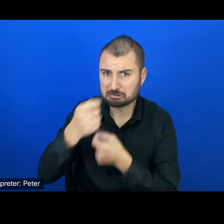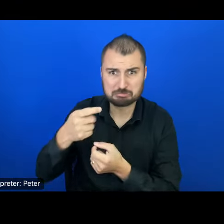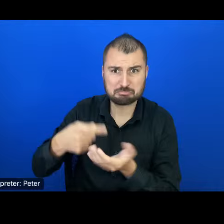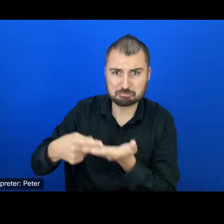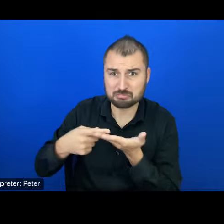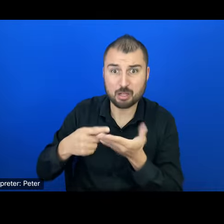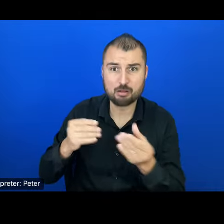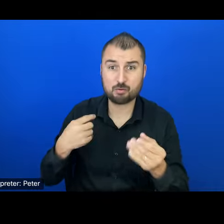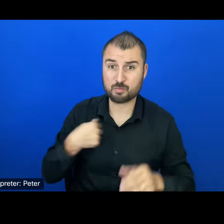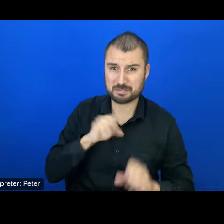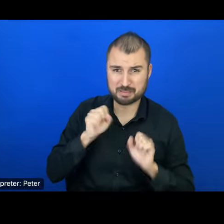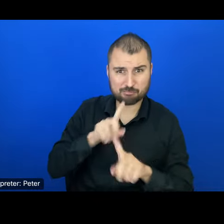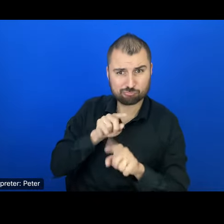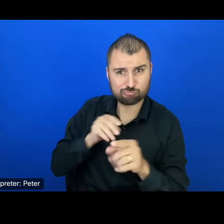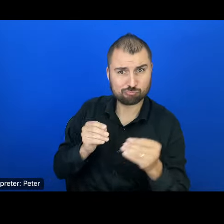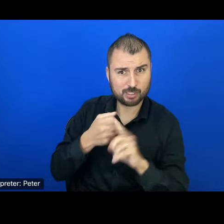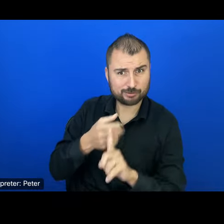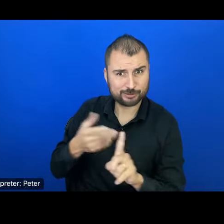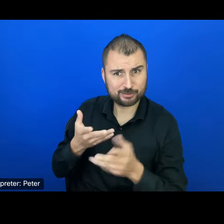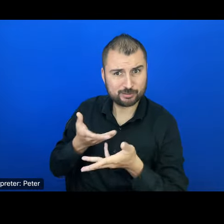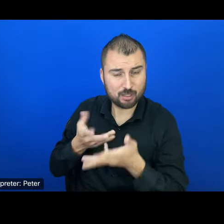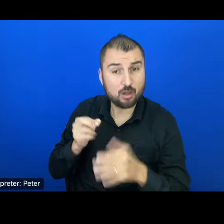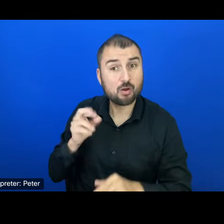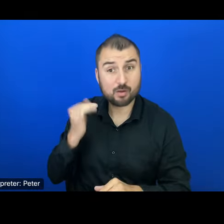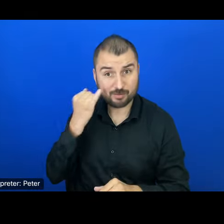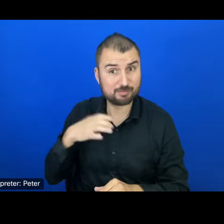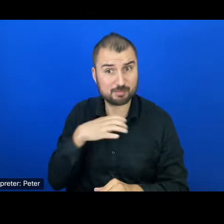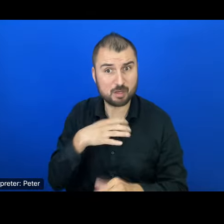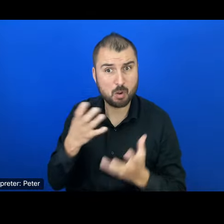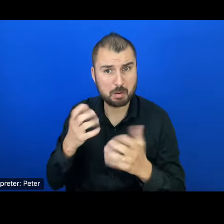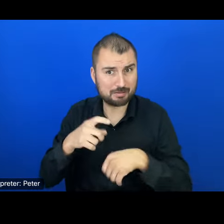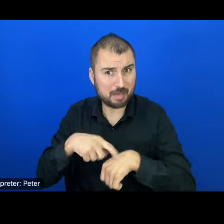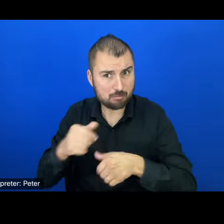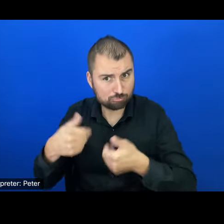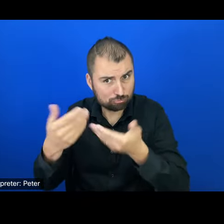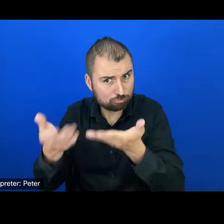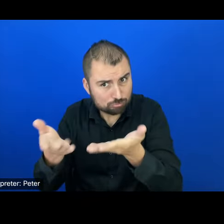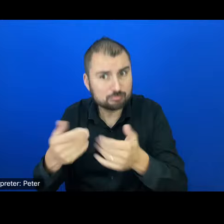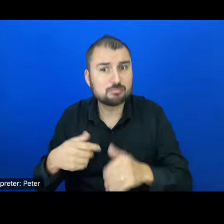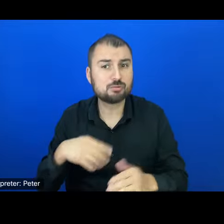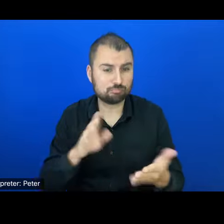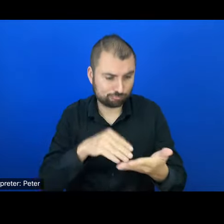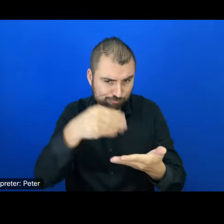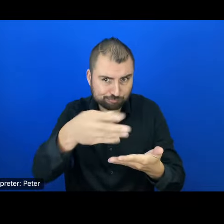little bit further detail on, or if the committee just want to have a little time to look through this first before we got into it.